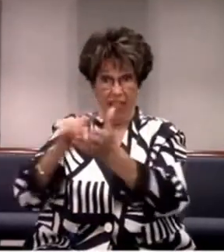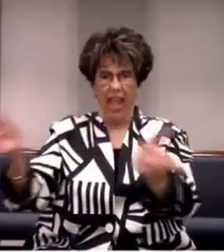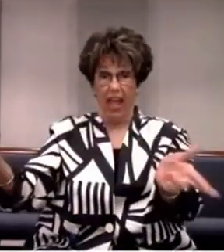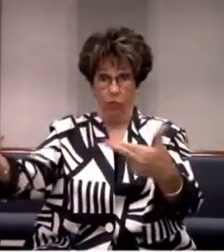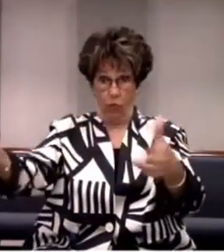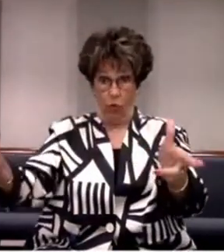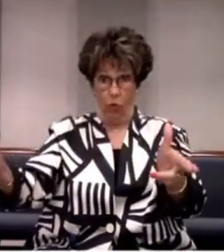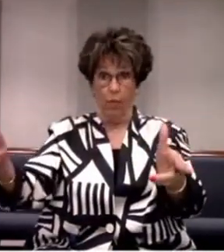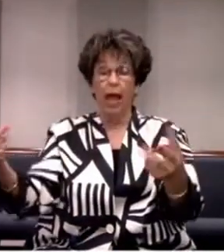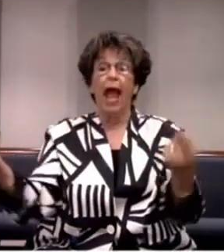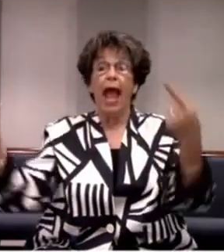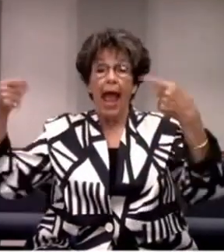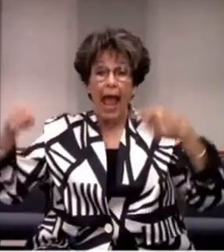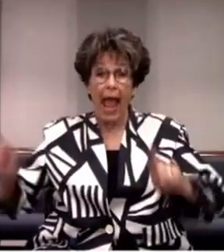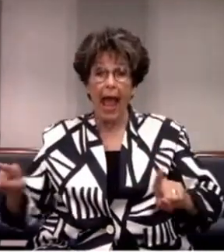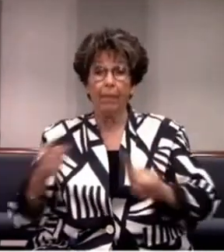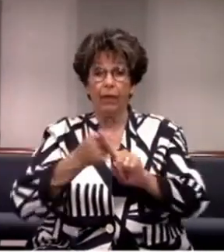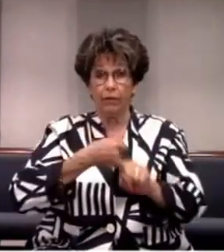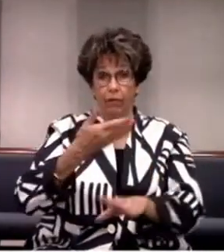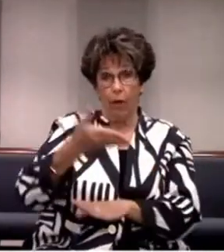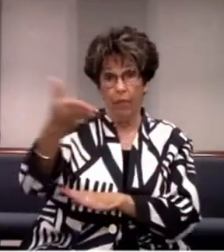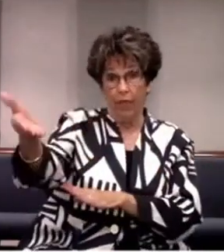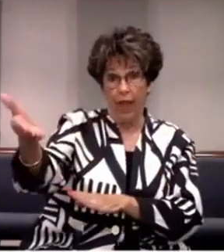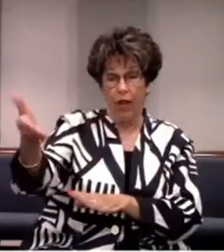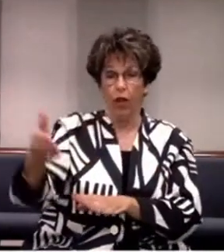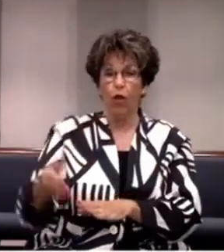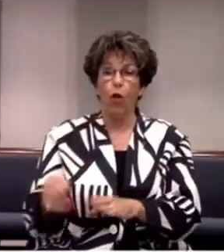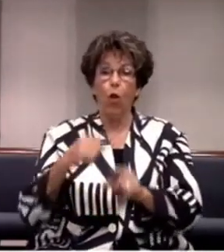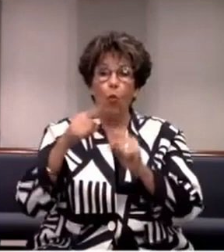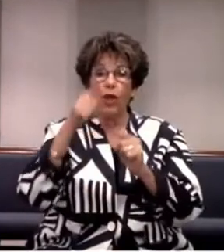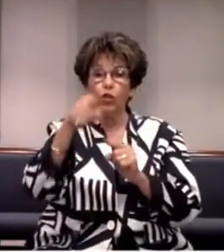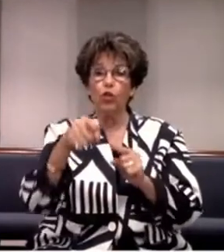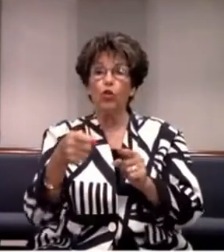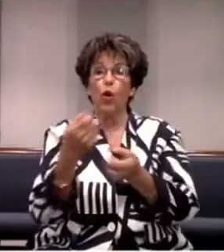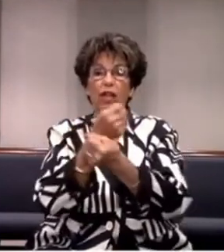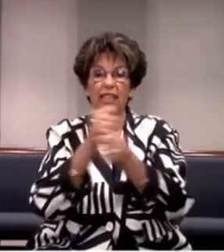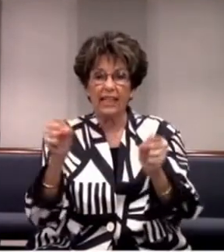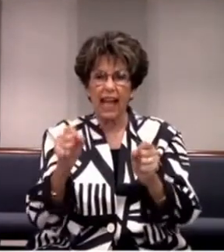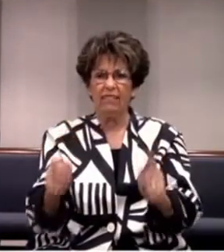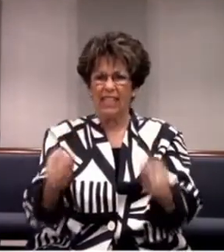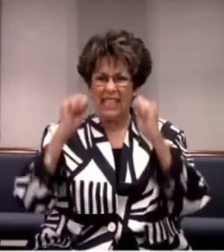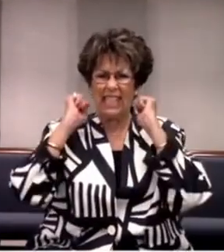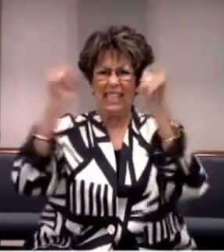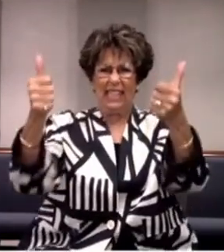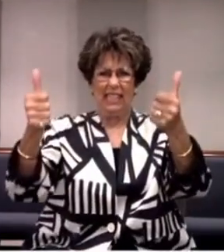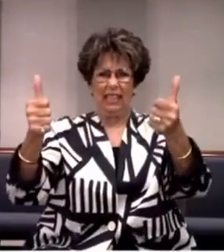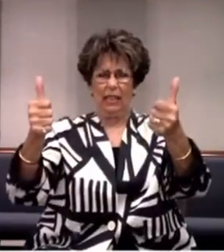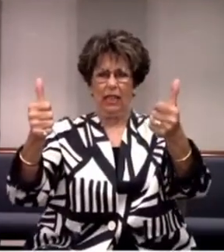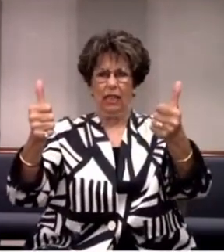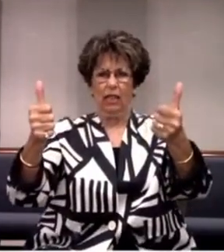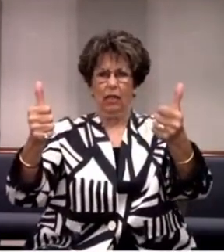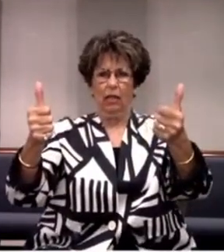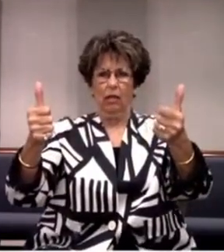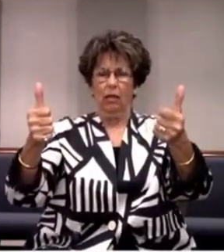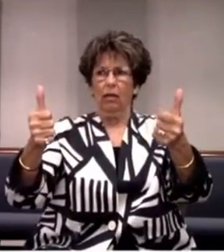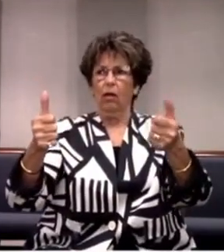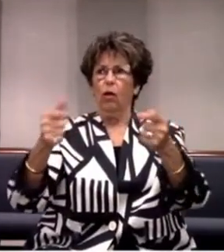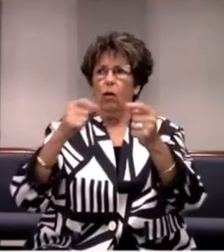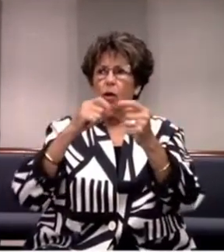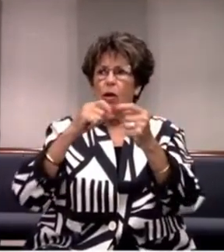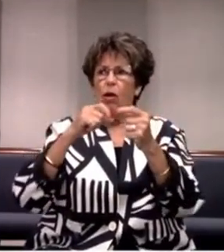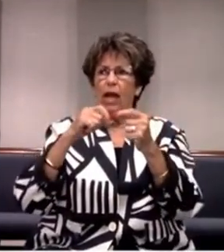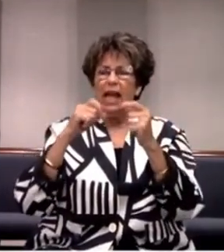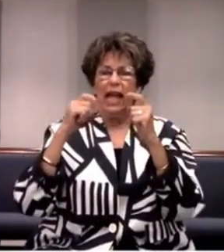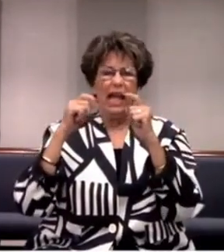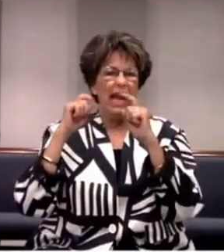Bible teaches, at the moment that you get saved. The moment, look at this, verse number 44